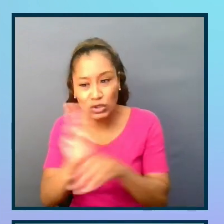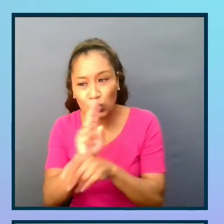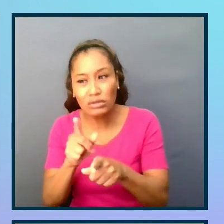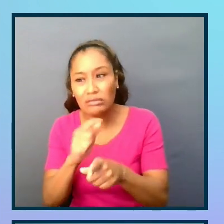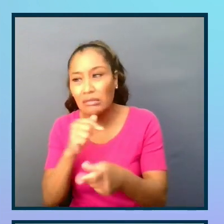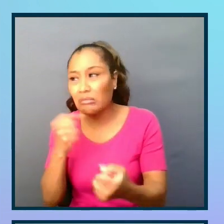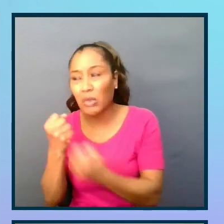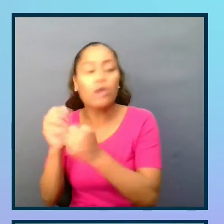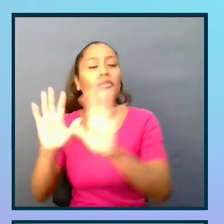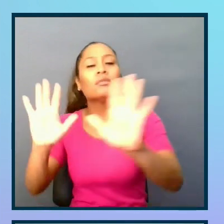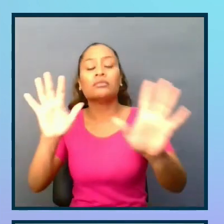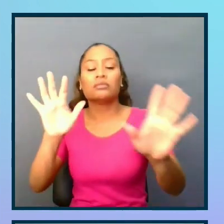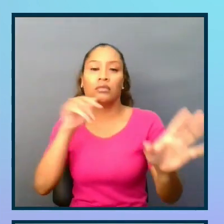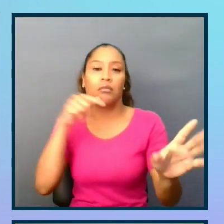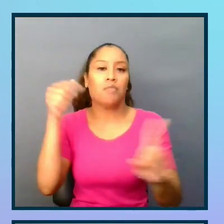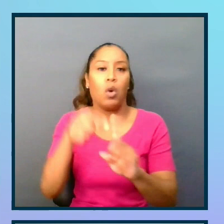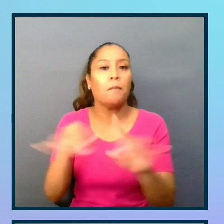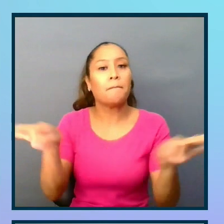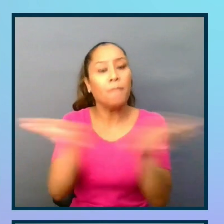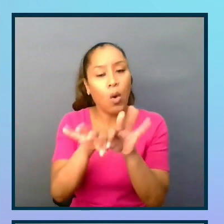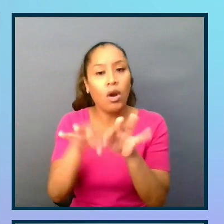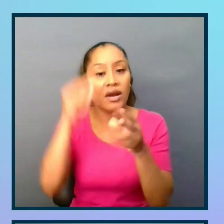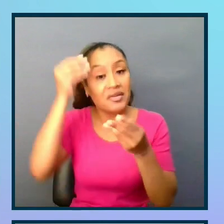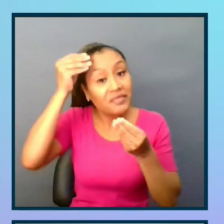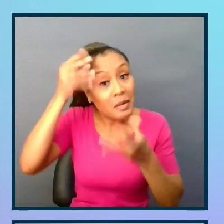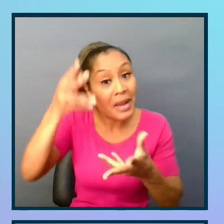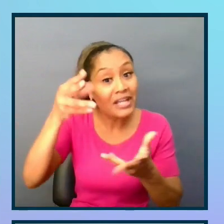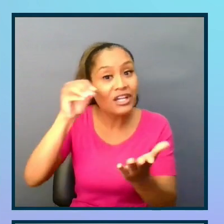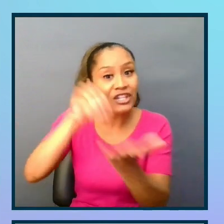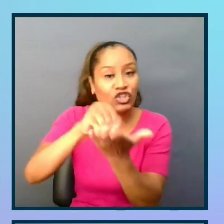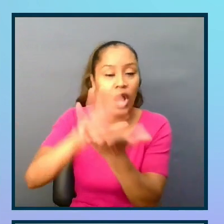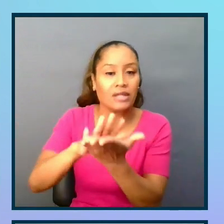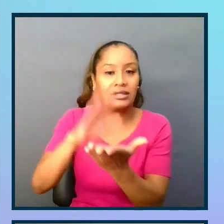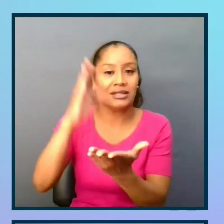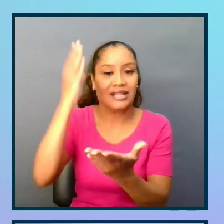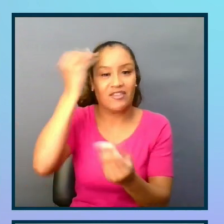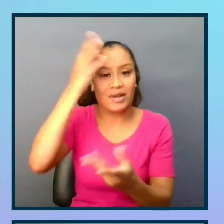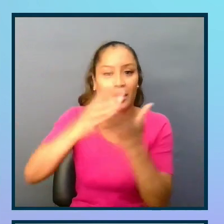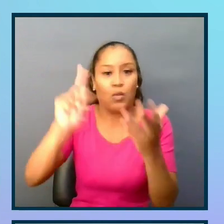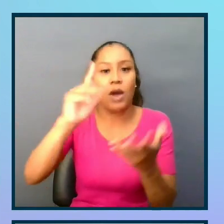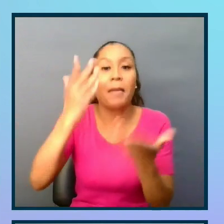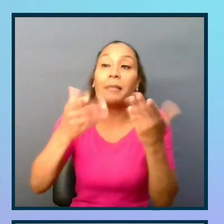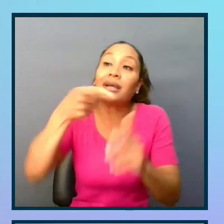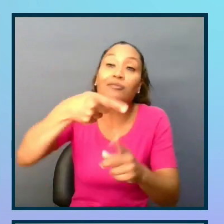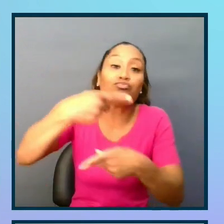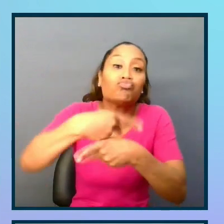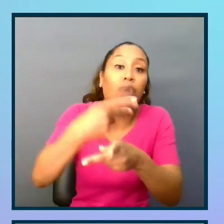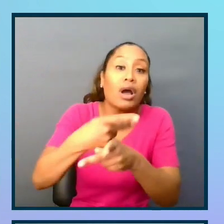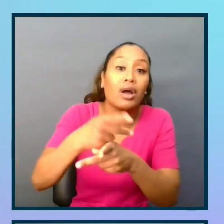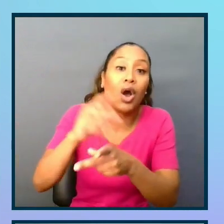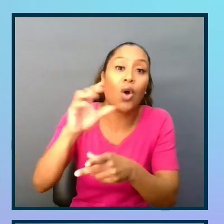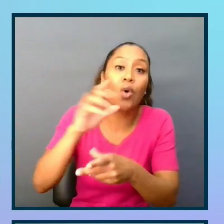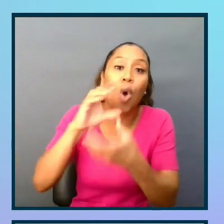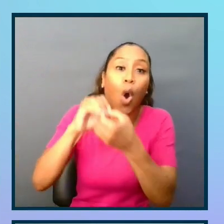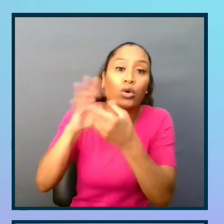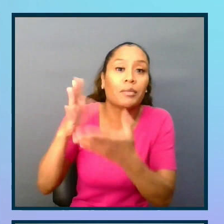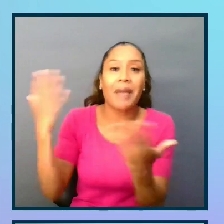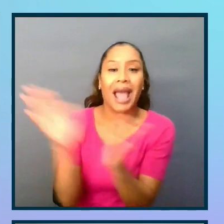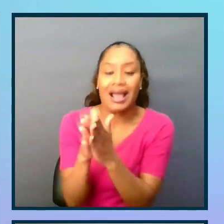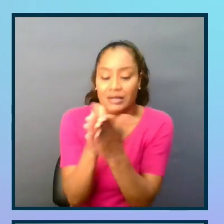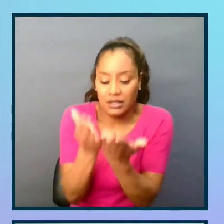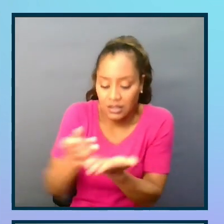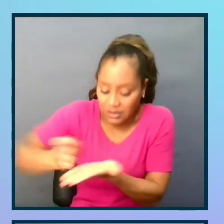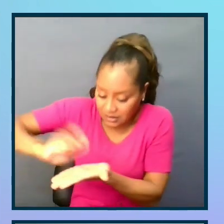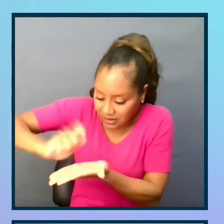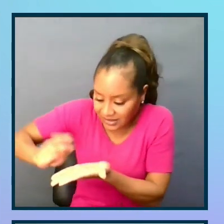it just matters that we have this information documented somewhere. It could be in the product owner's notebook that they're handwriting that they end up converting into a